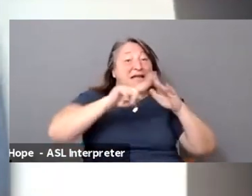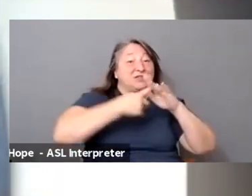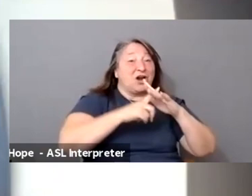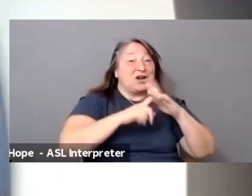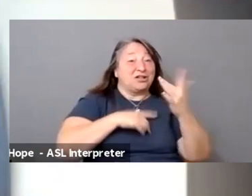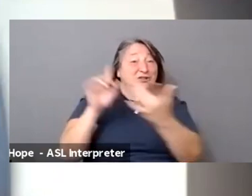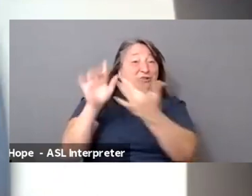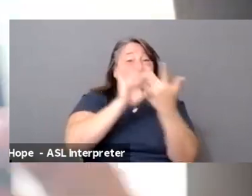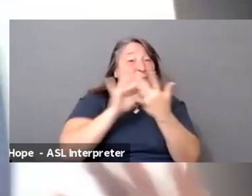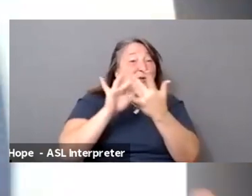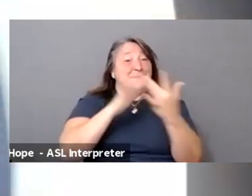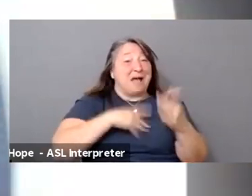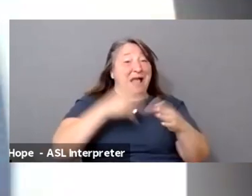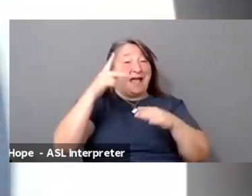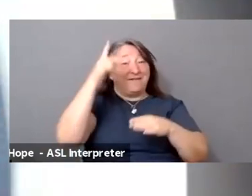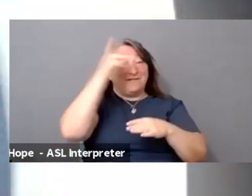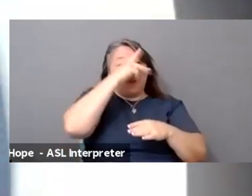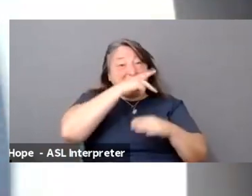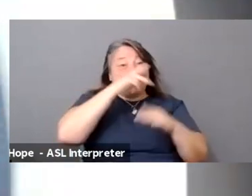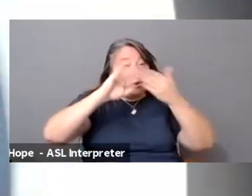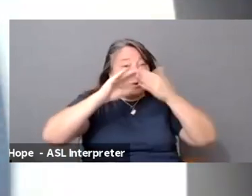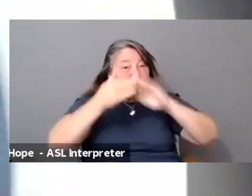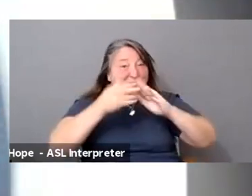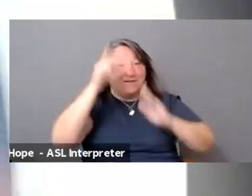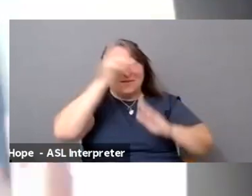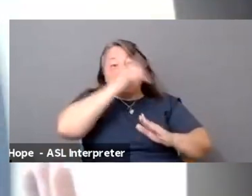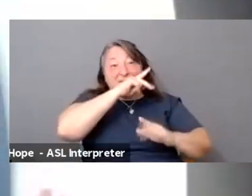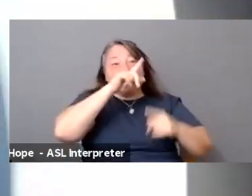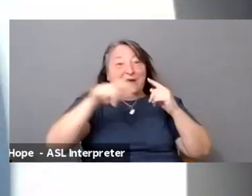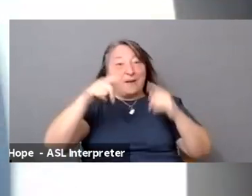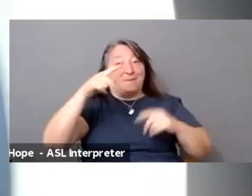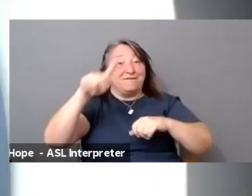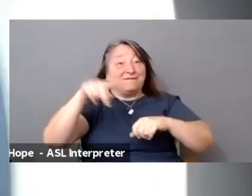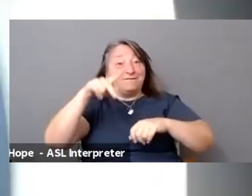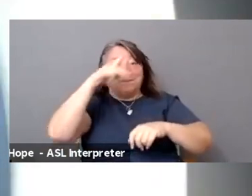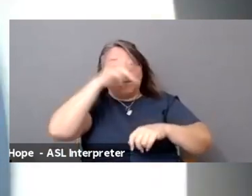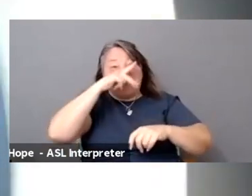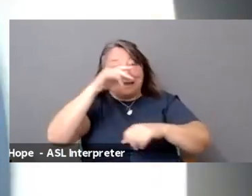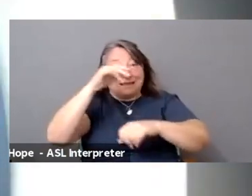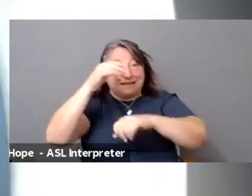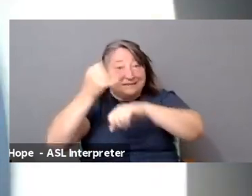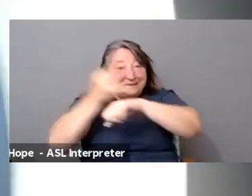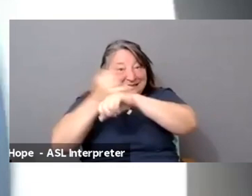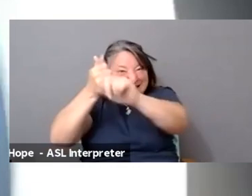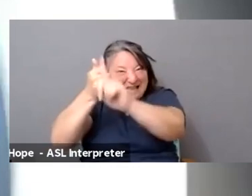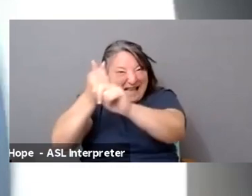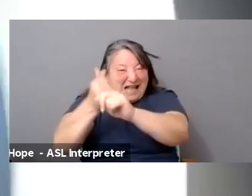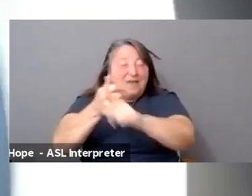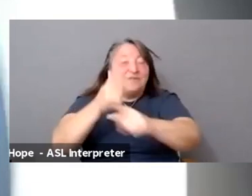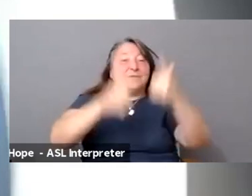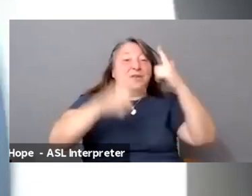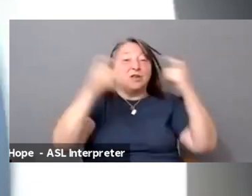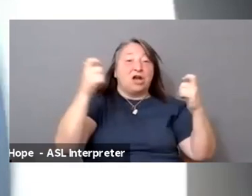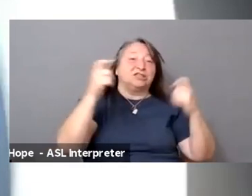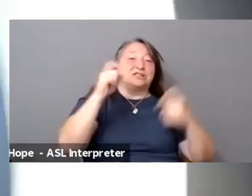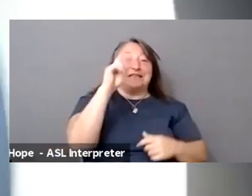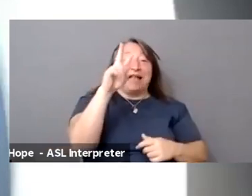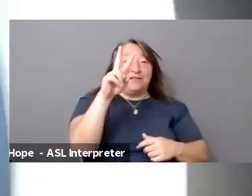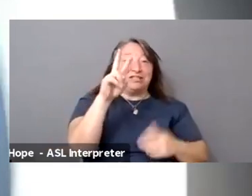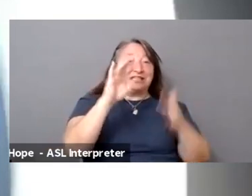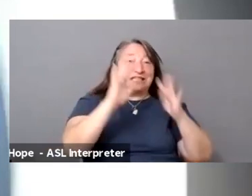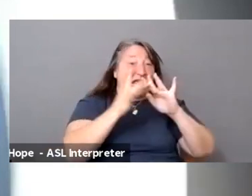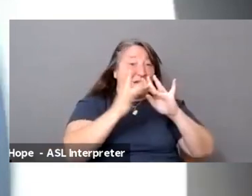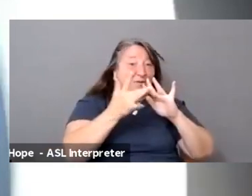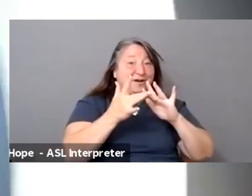community, to Filipinos from the Philippines, from the largest television and film network in the Philippines, had